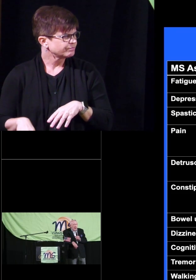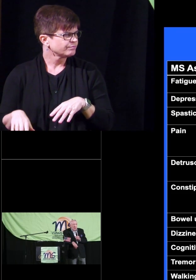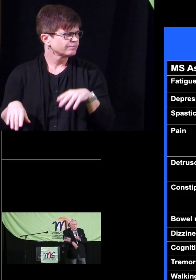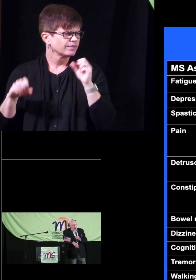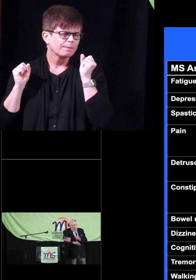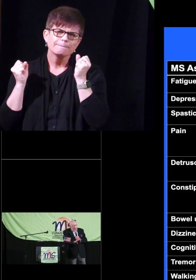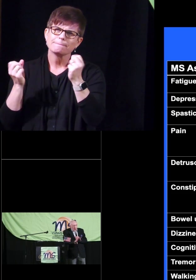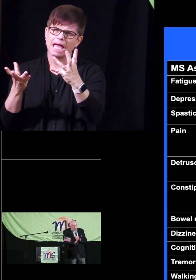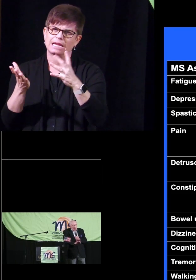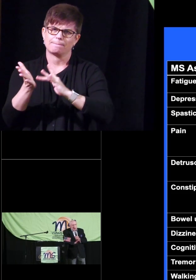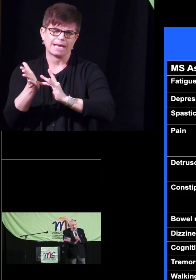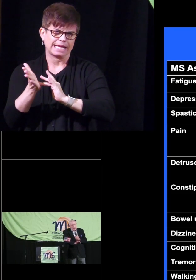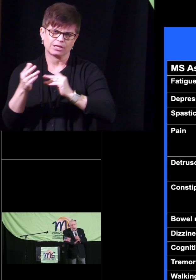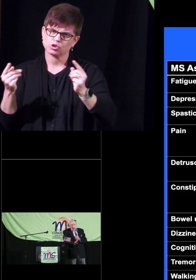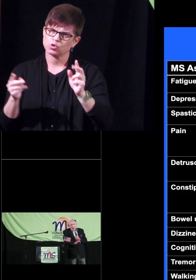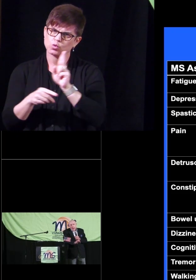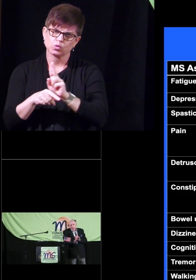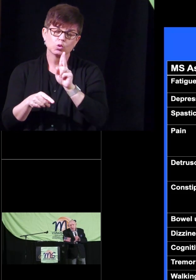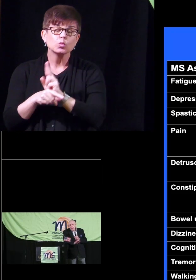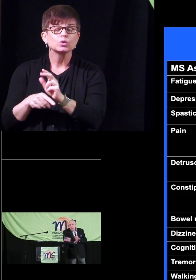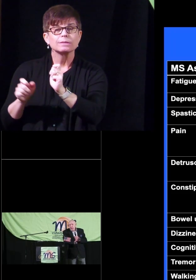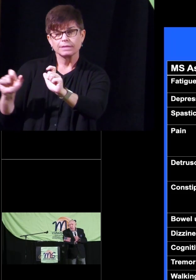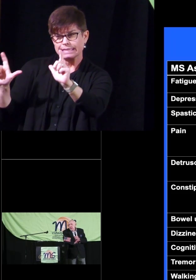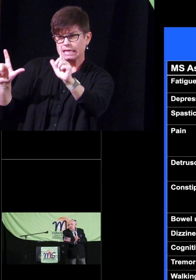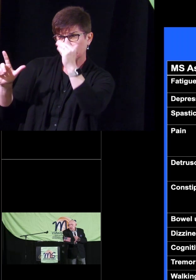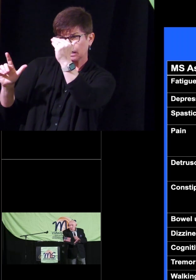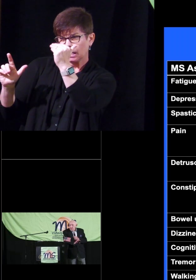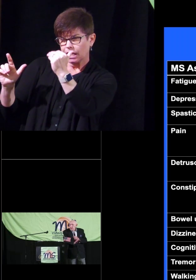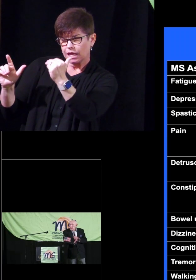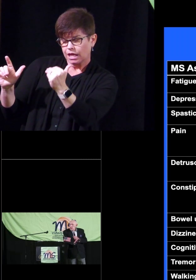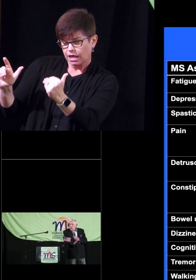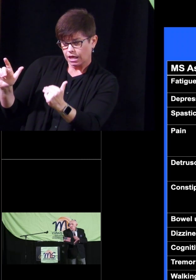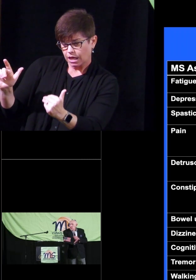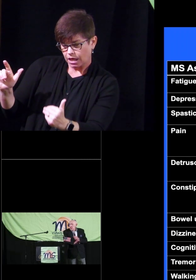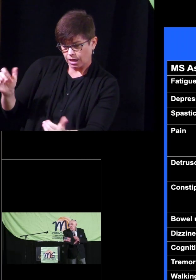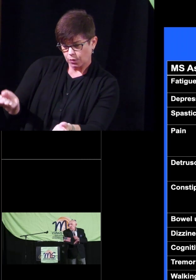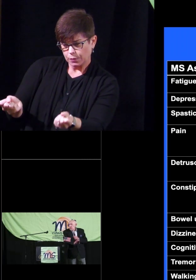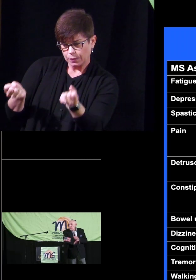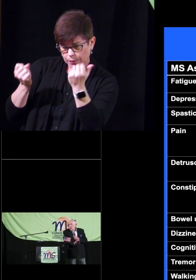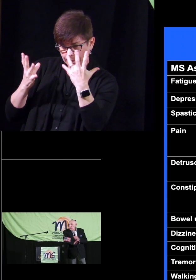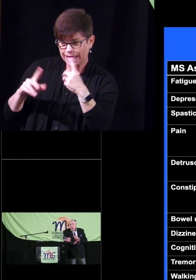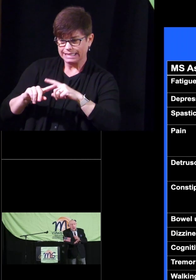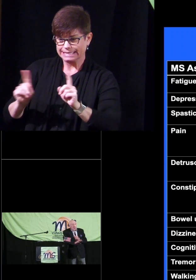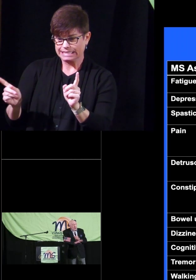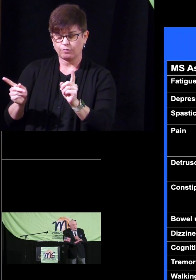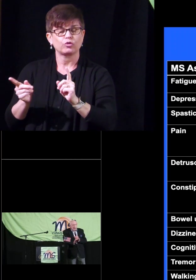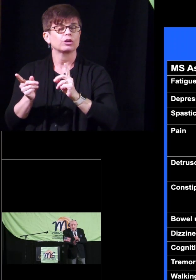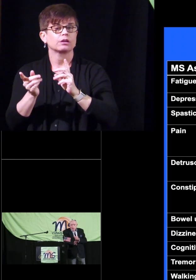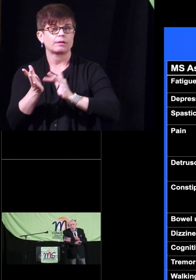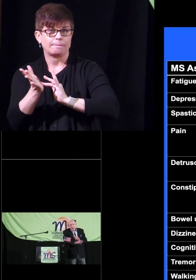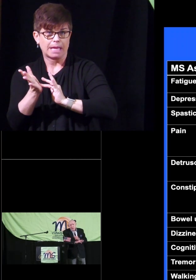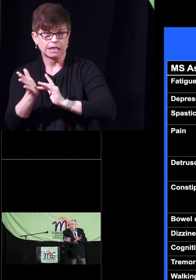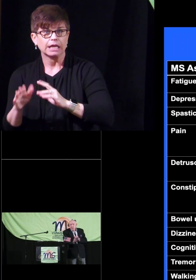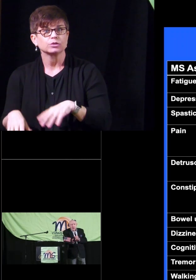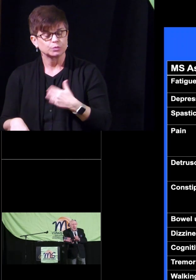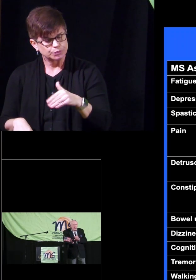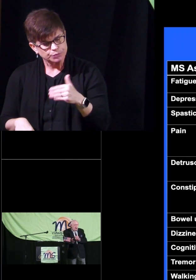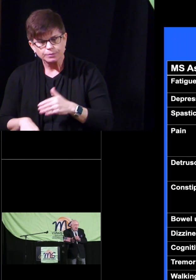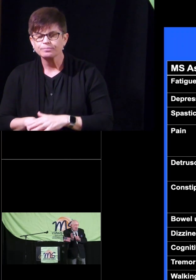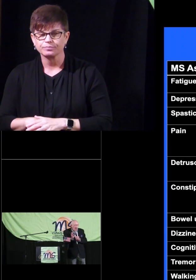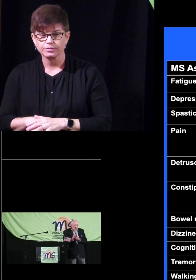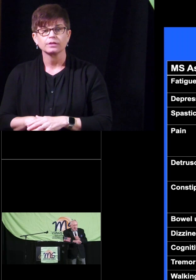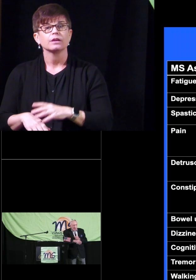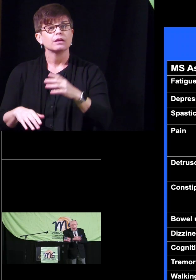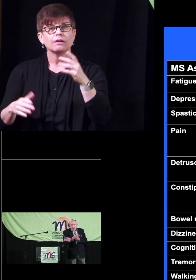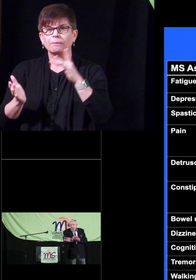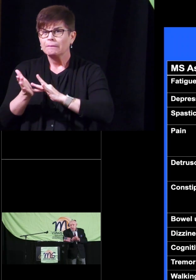use for pain. But I put this slide up to show you how many different medications there are potentially to treat MS. We don't have to go individually through this, but there's